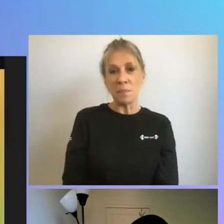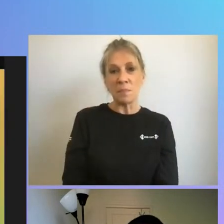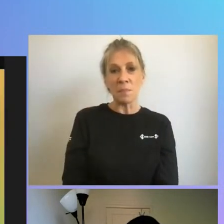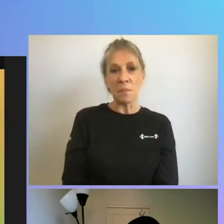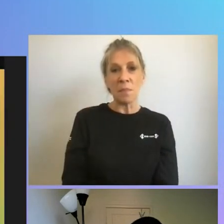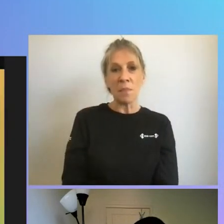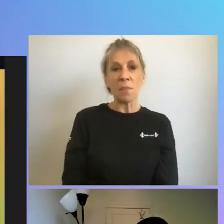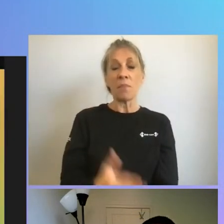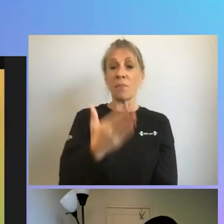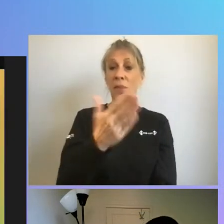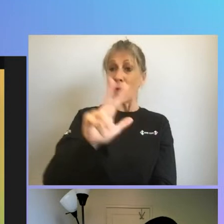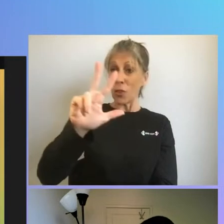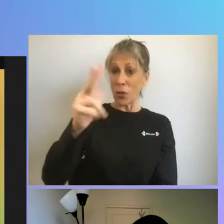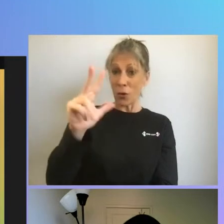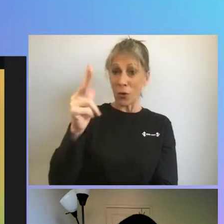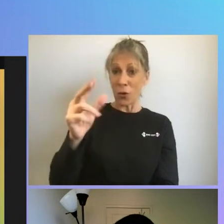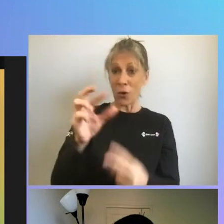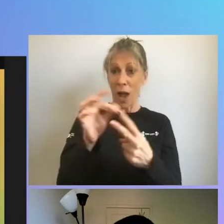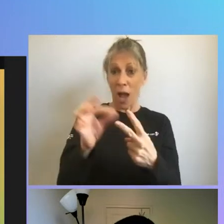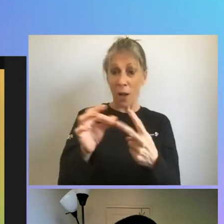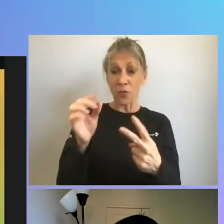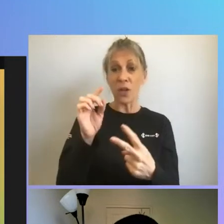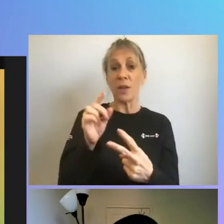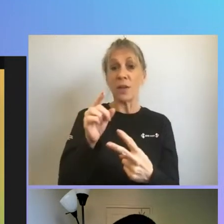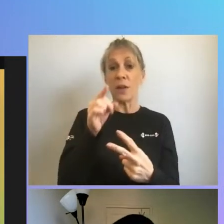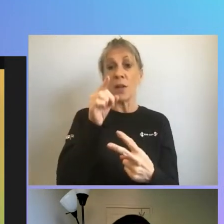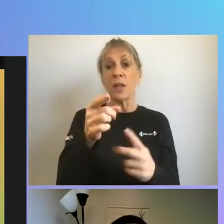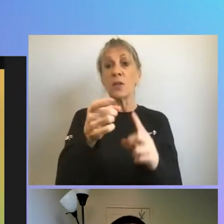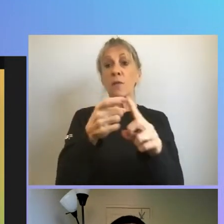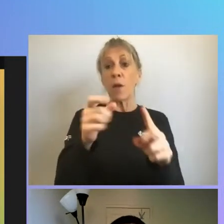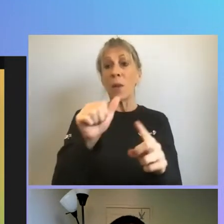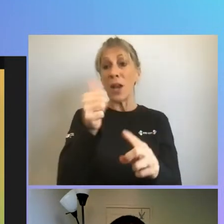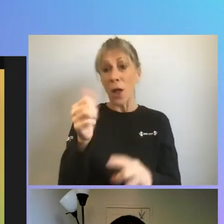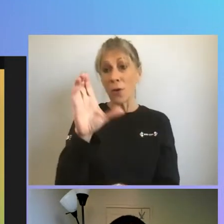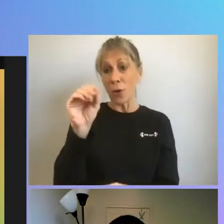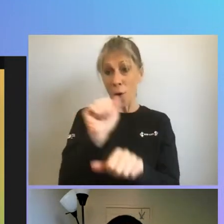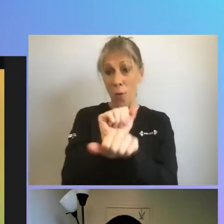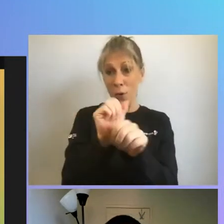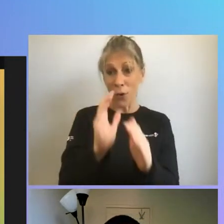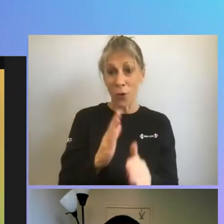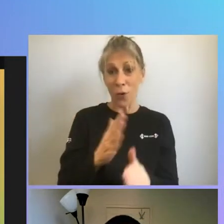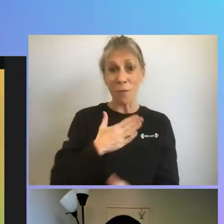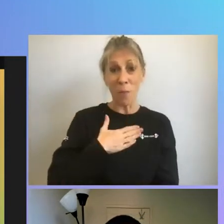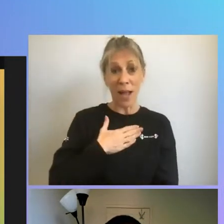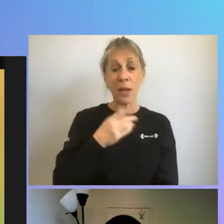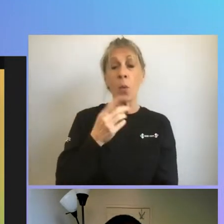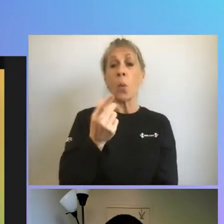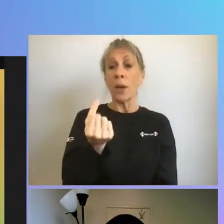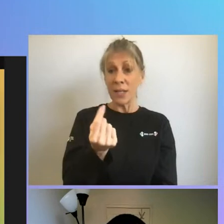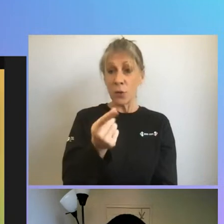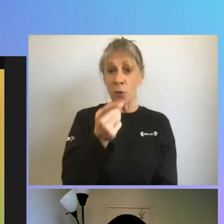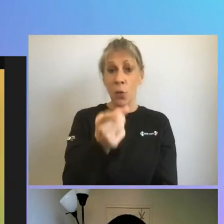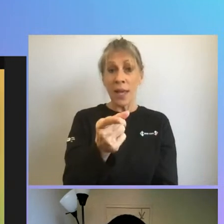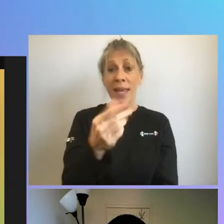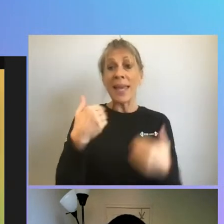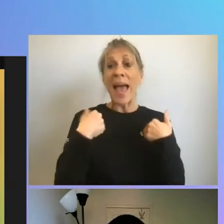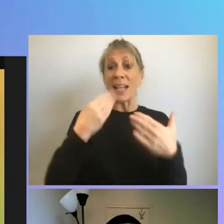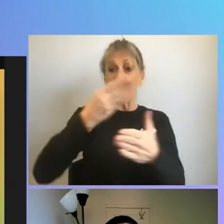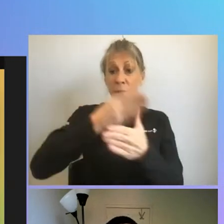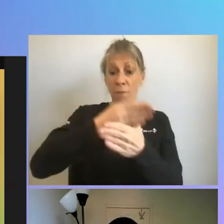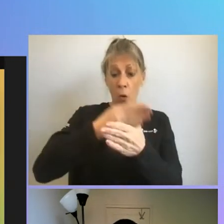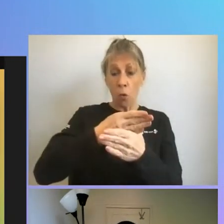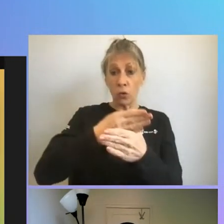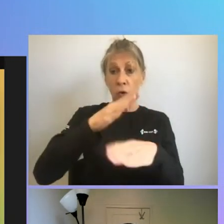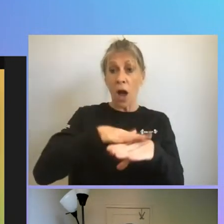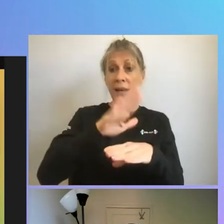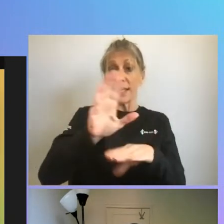There's yet a third option. So I heard about this from another coworker of mine. What he has done is he has a folder on his computer